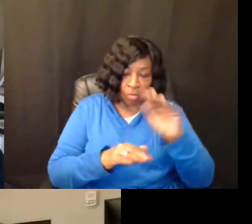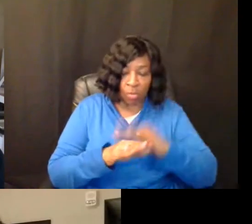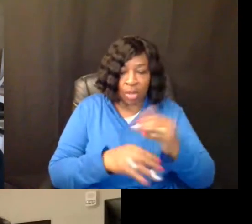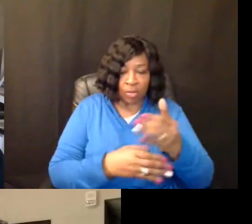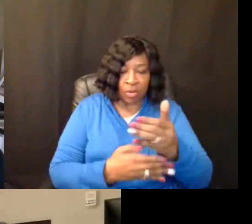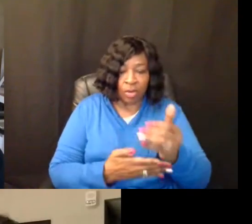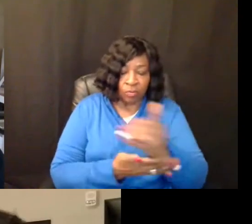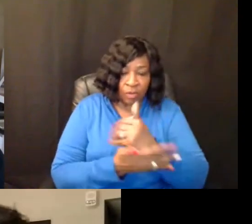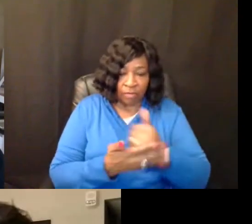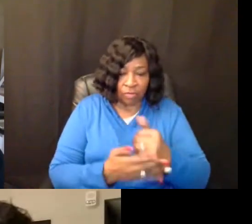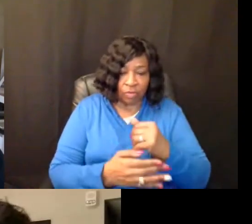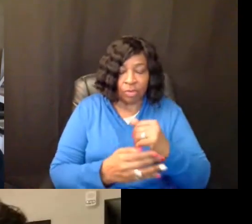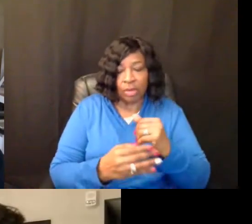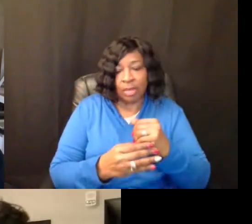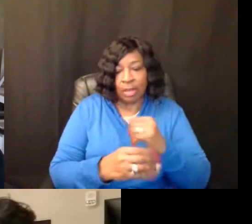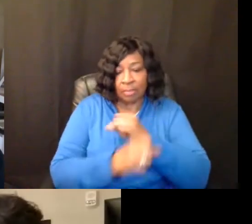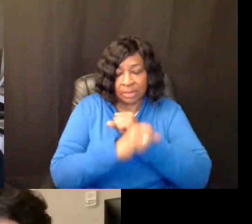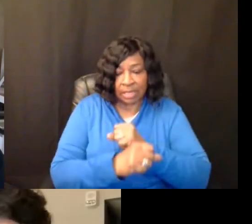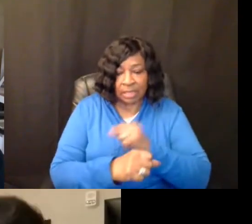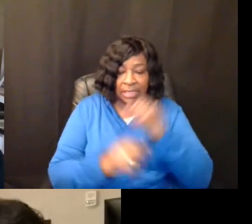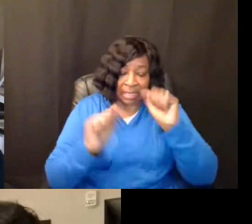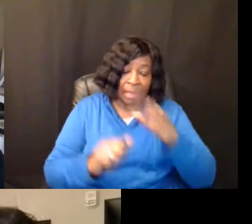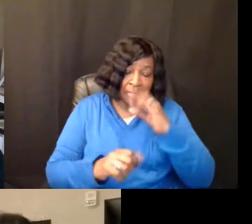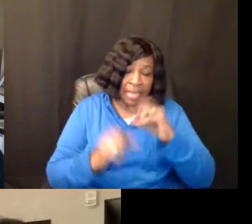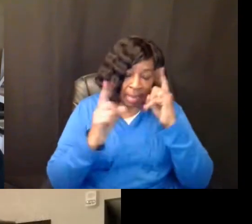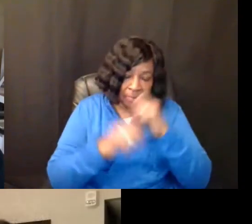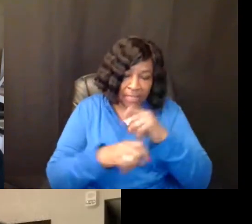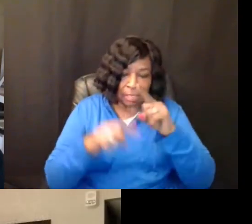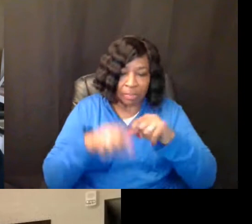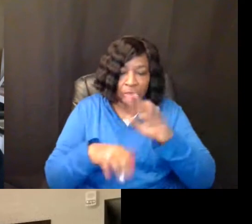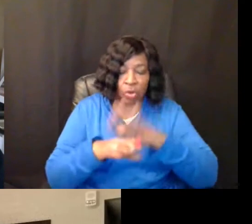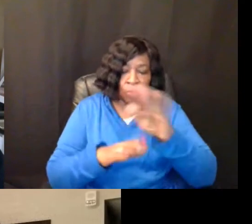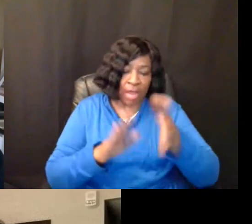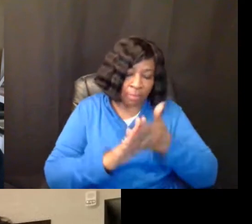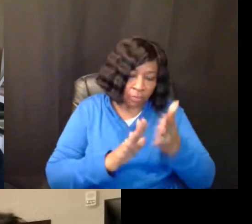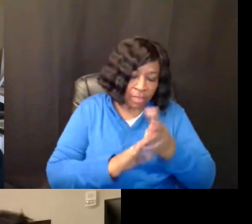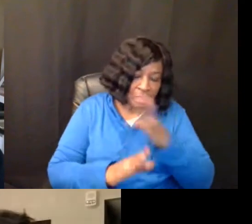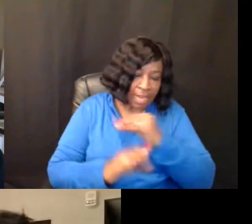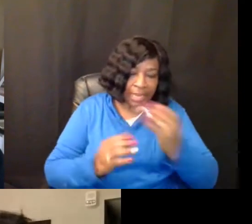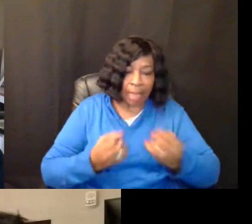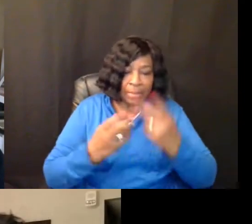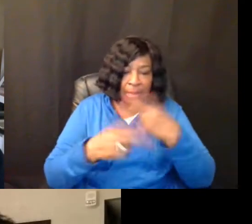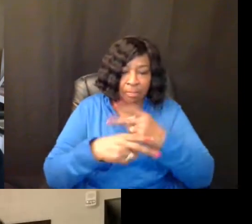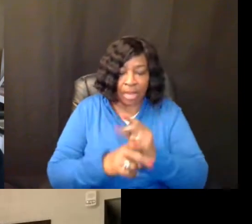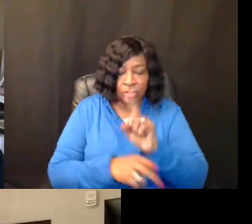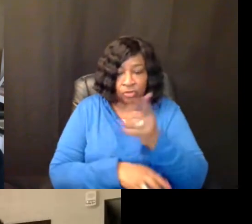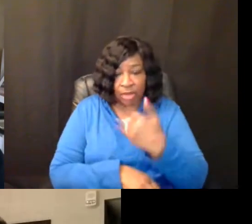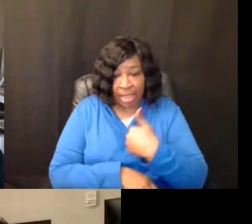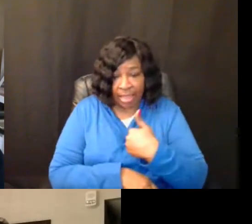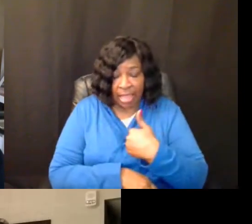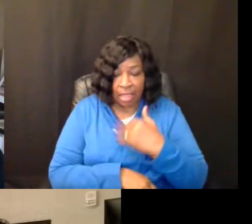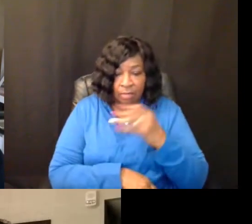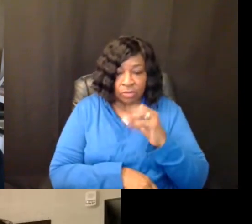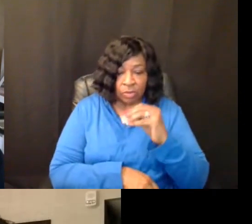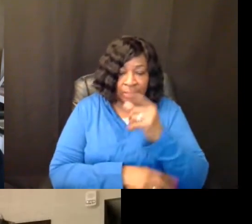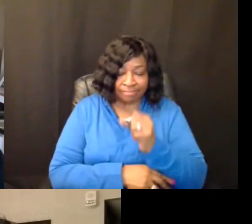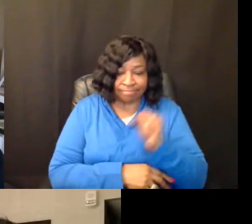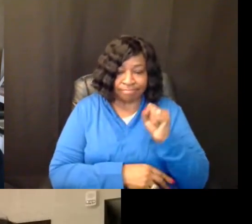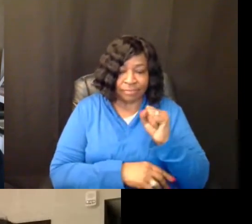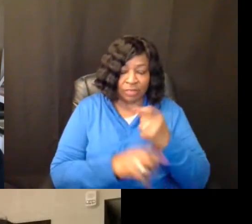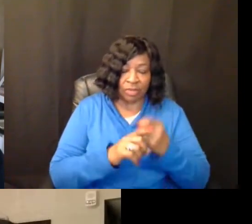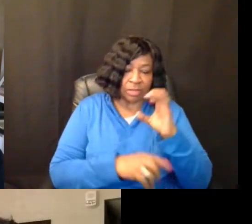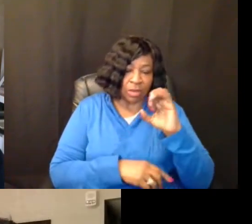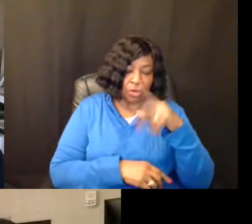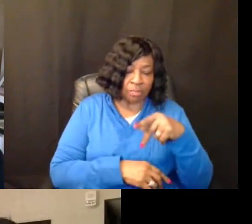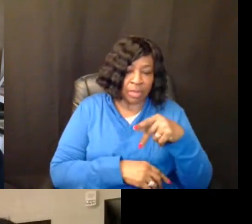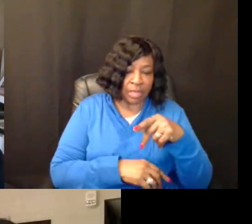really complex depending on your operation and how many products you have, et cetera. And so there's resistance from crop insurance agents in many parts